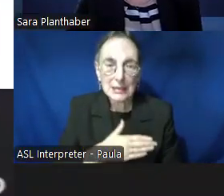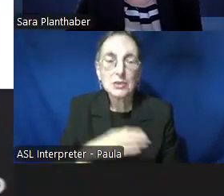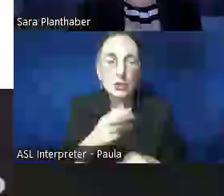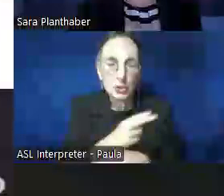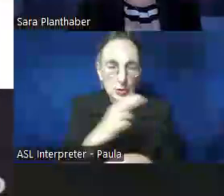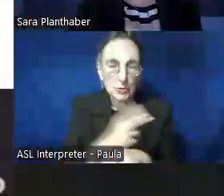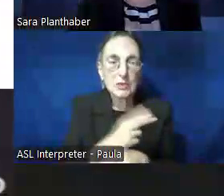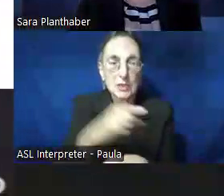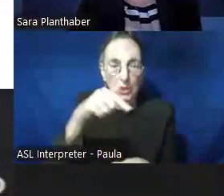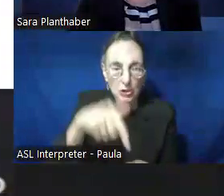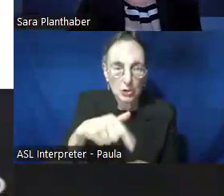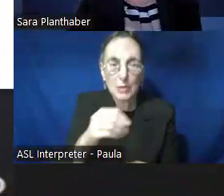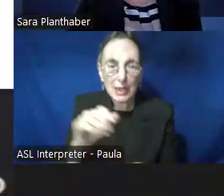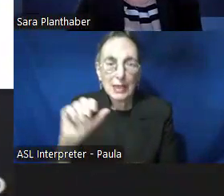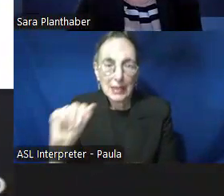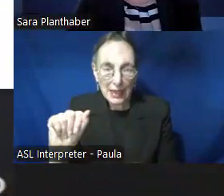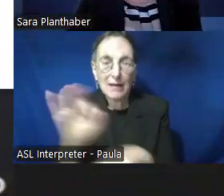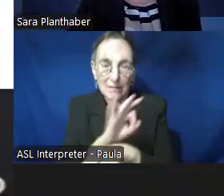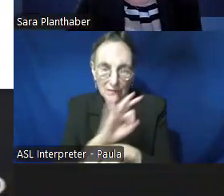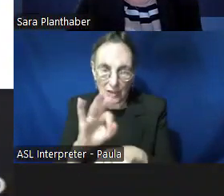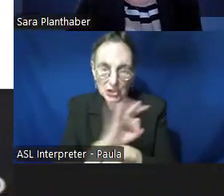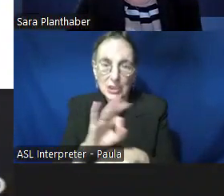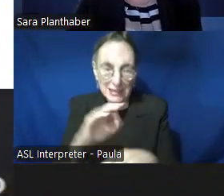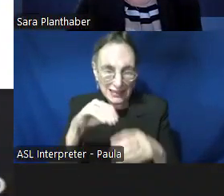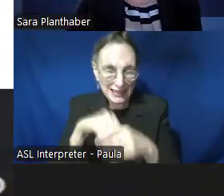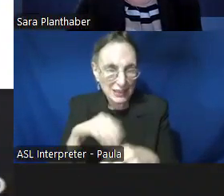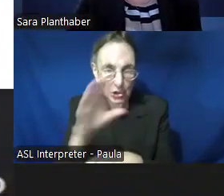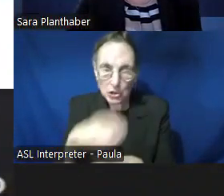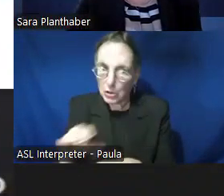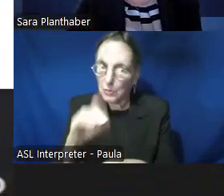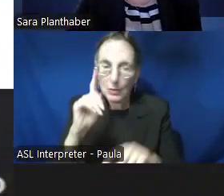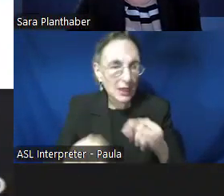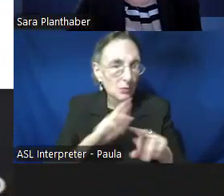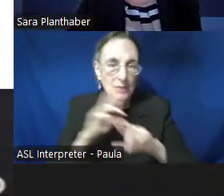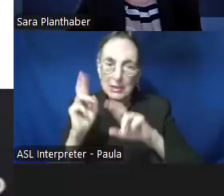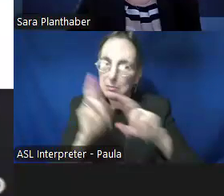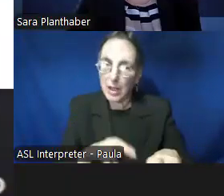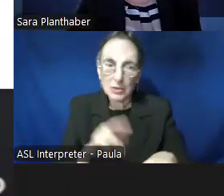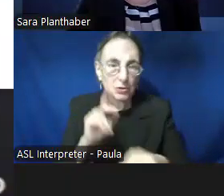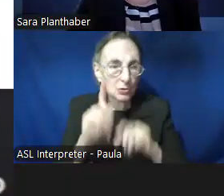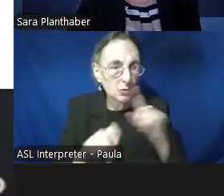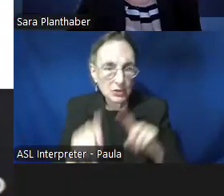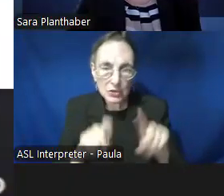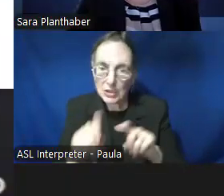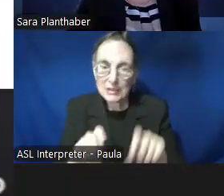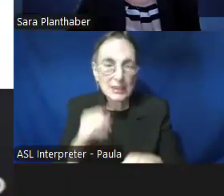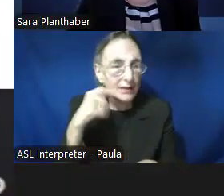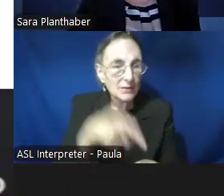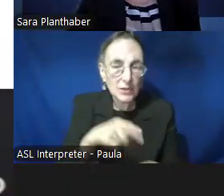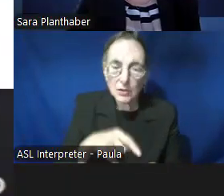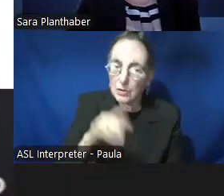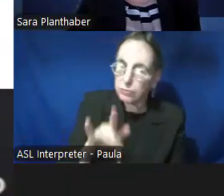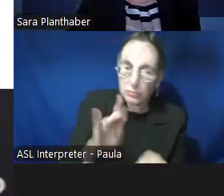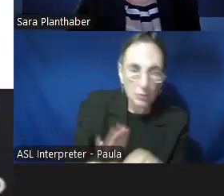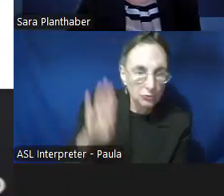please use the Q&A function on Zoom. We cannot respond to questions in other ways, such as with a raised hand or by